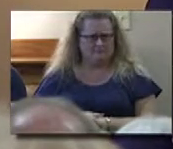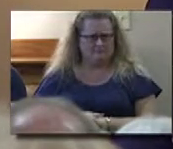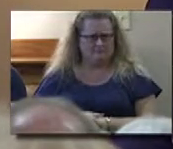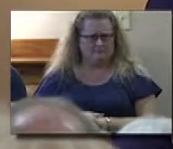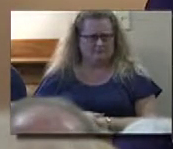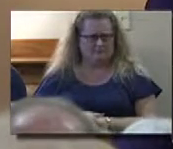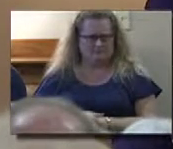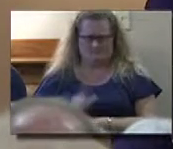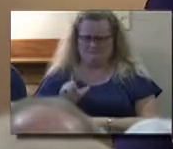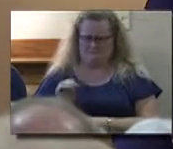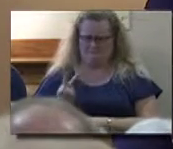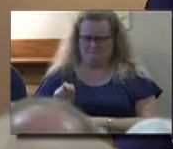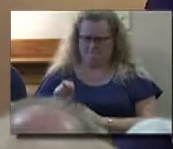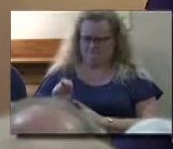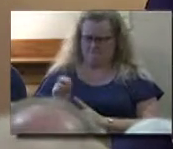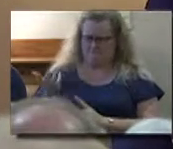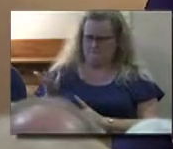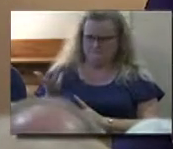What is love?